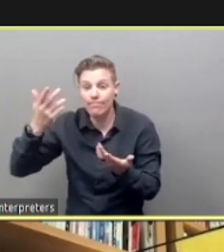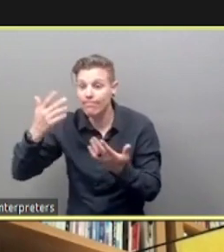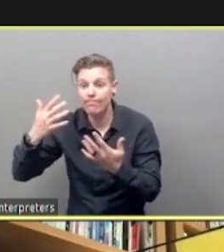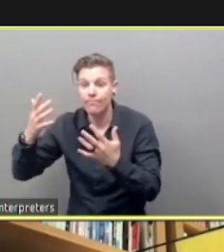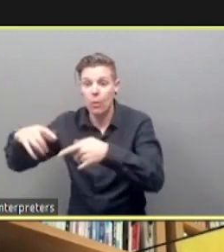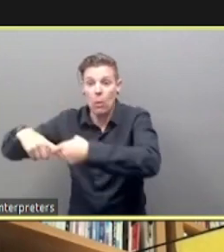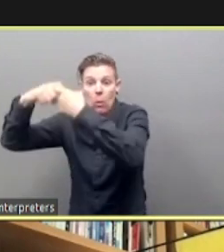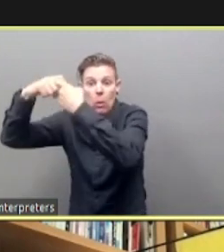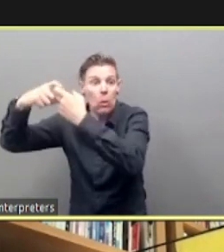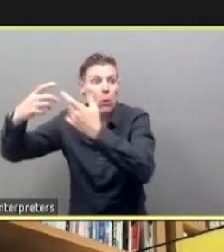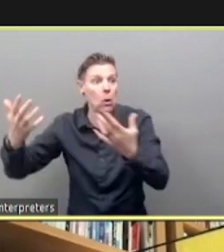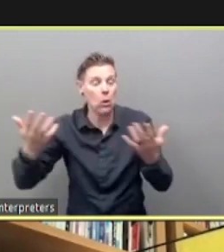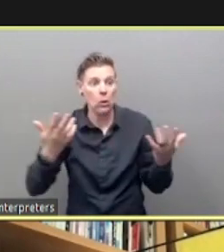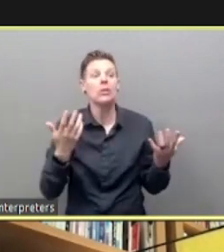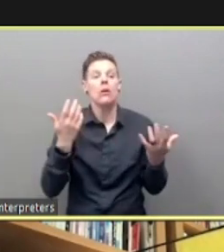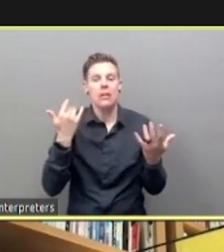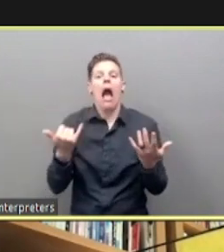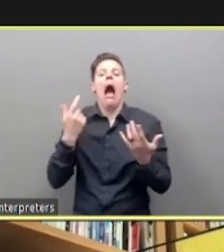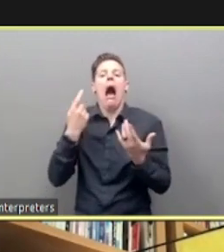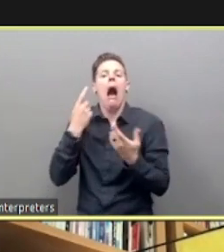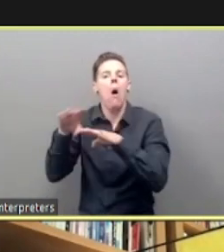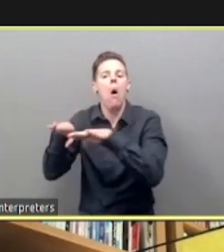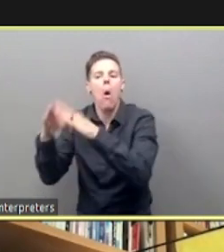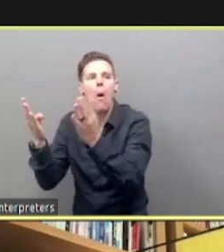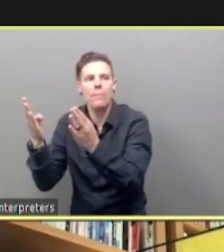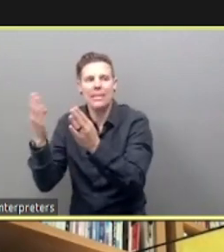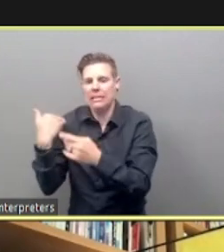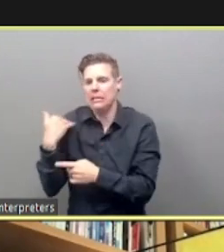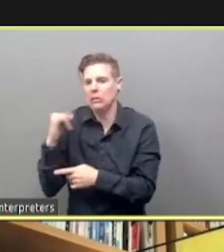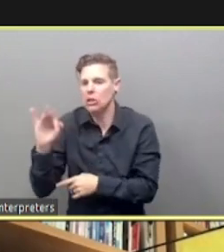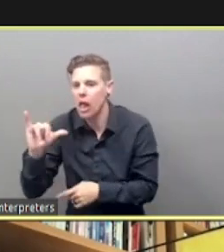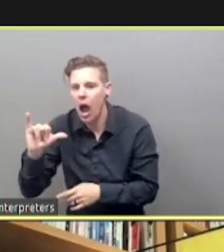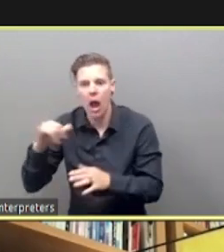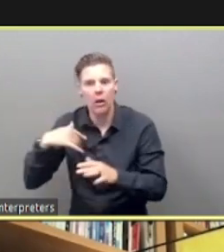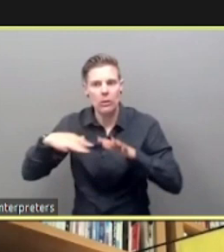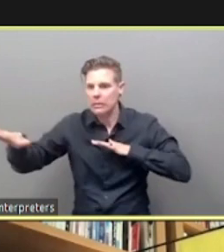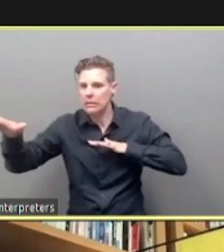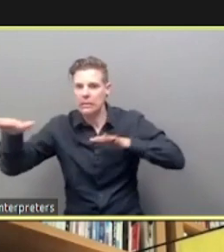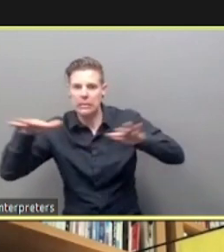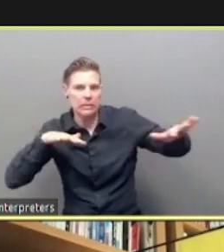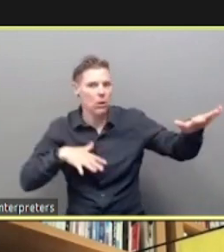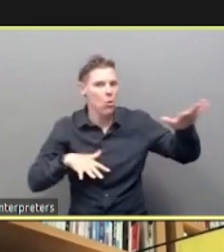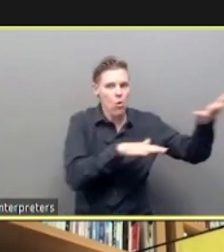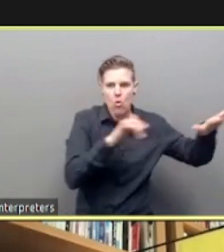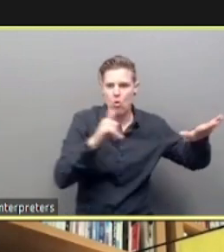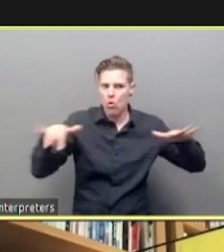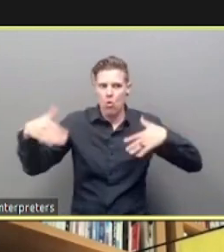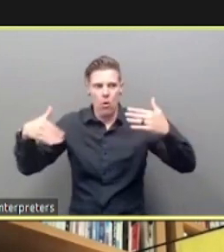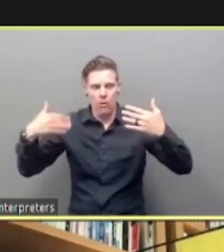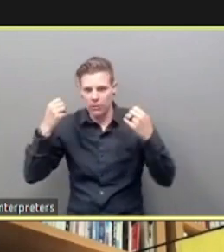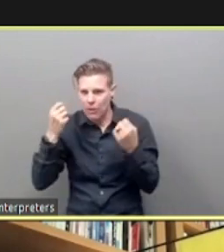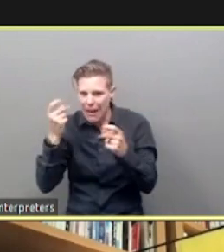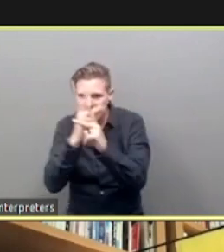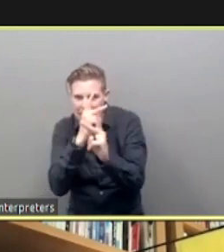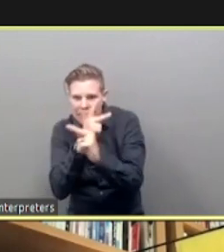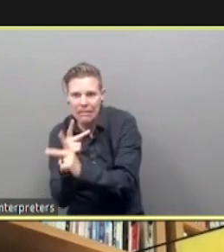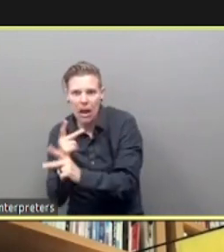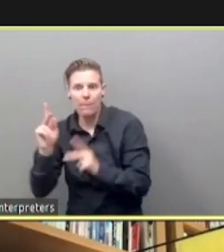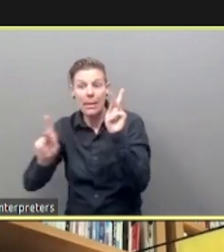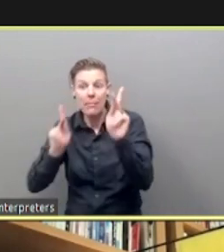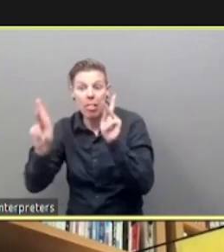since July. Triage and allocation, we're on full activation of all of our